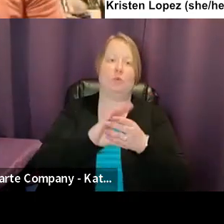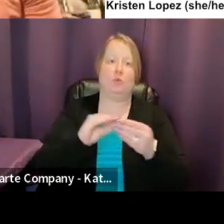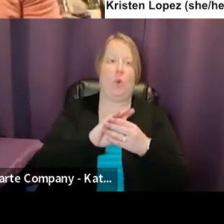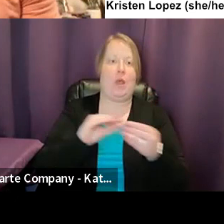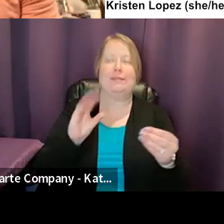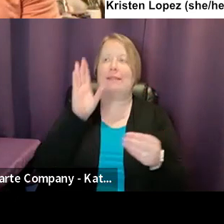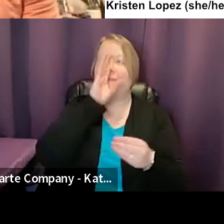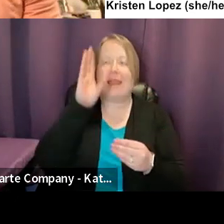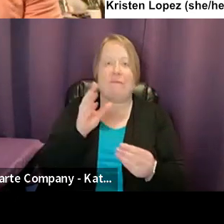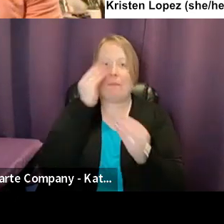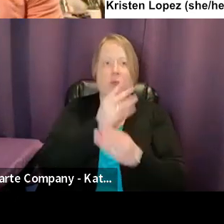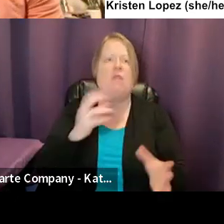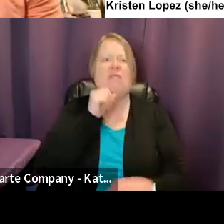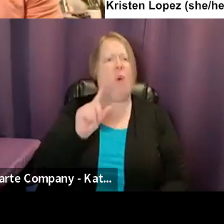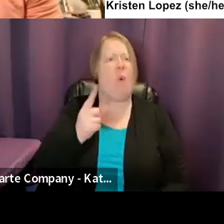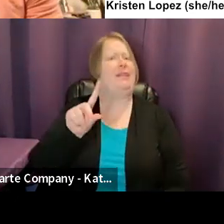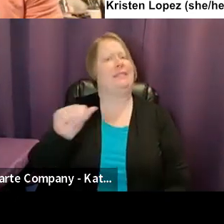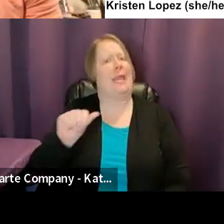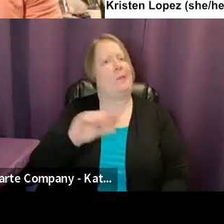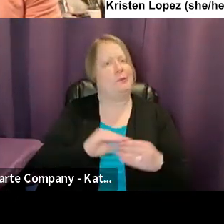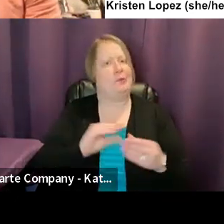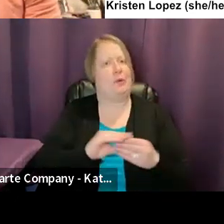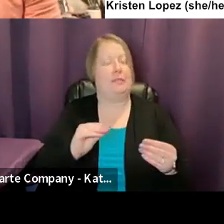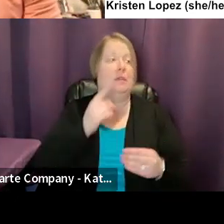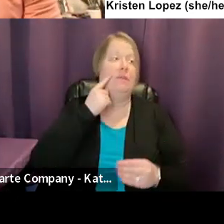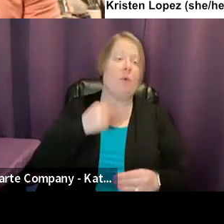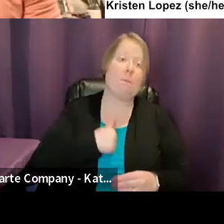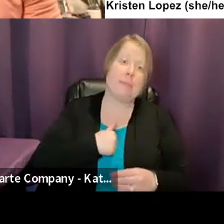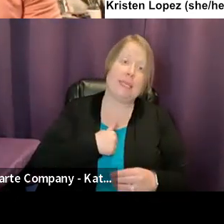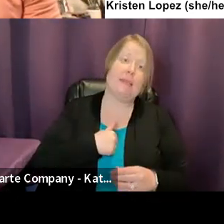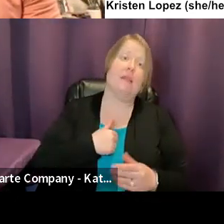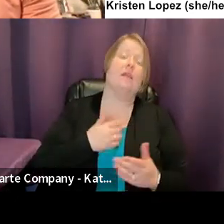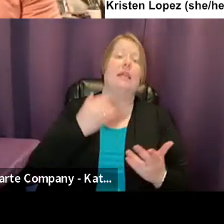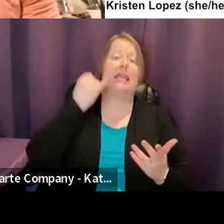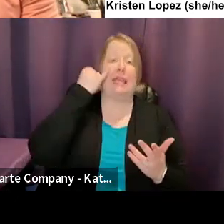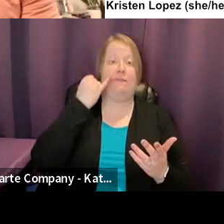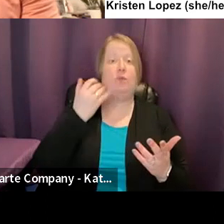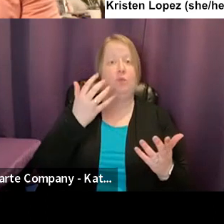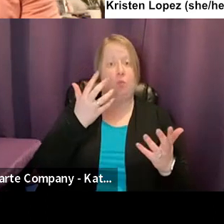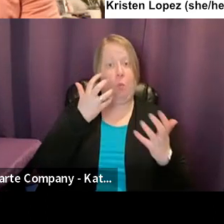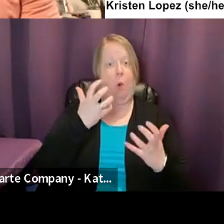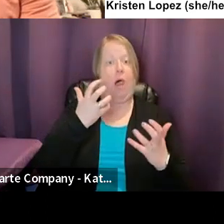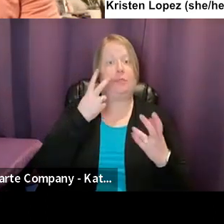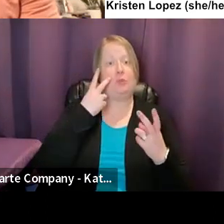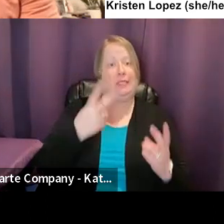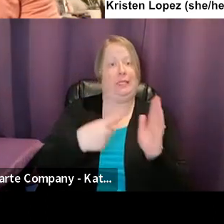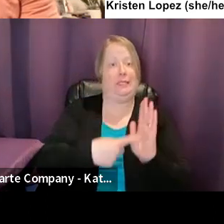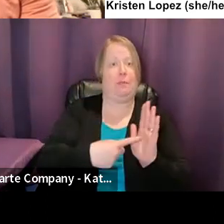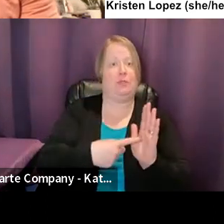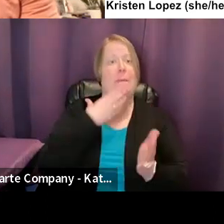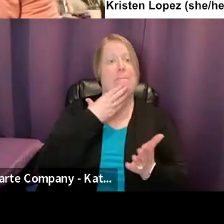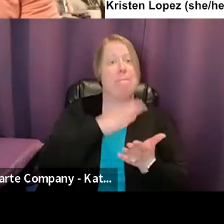and not just disabled stories. You know, for me, if you want to see examples of bad